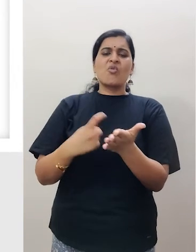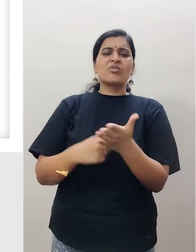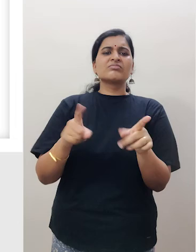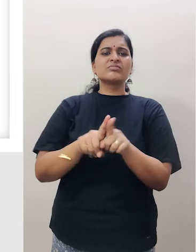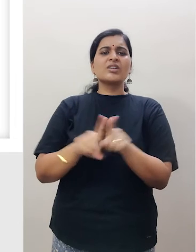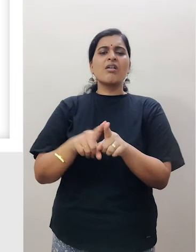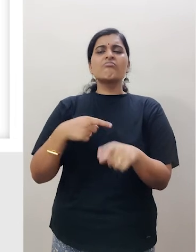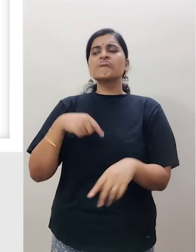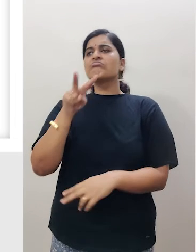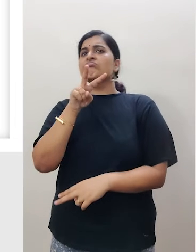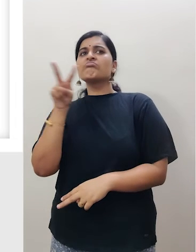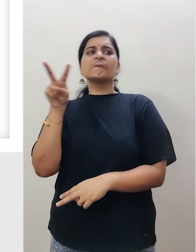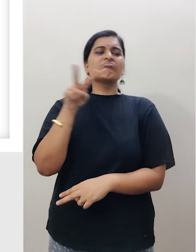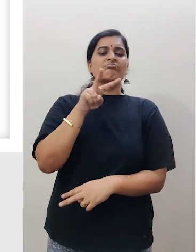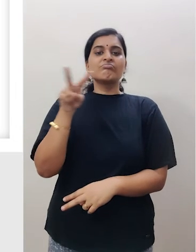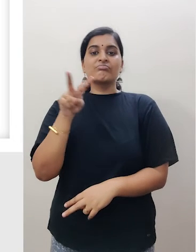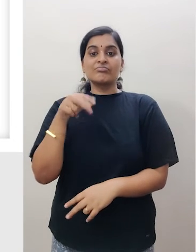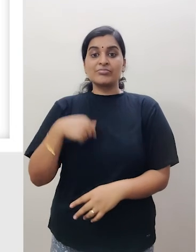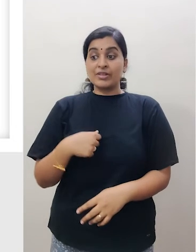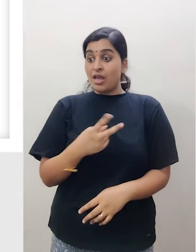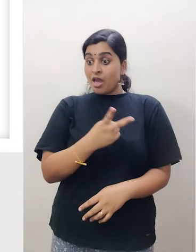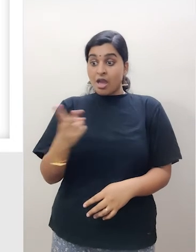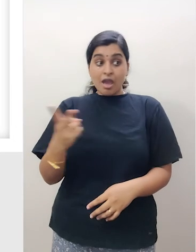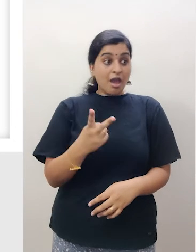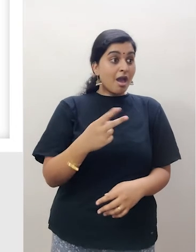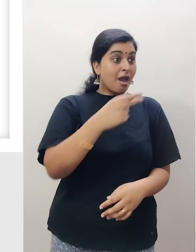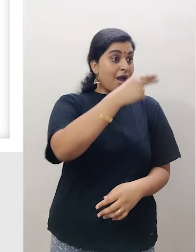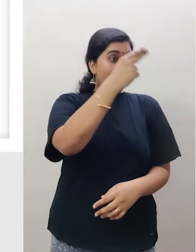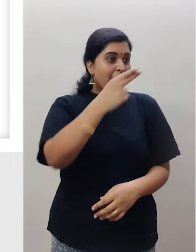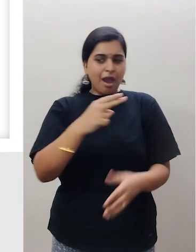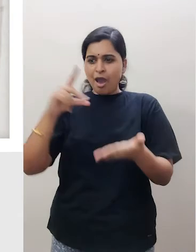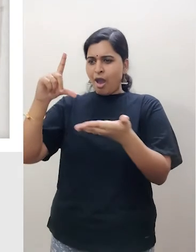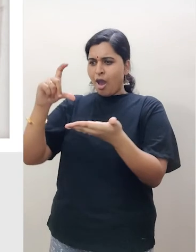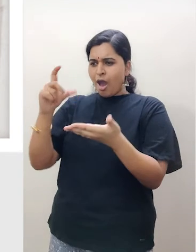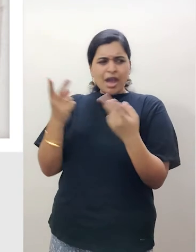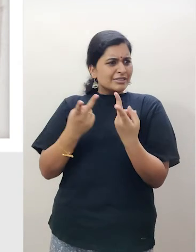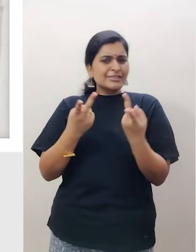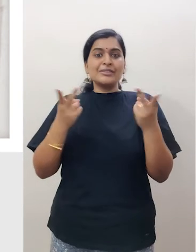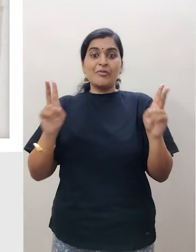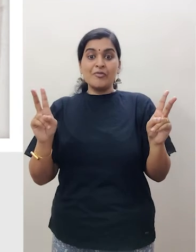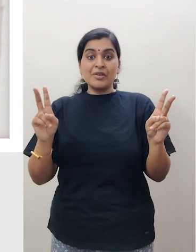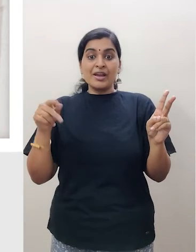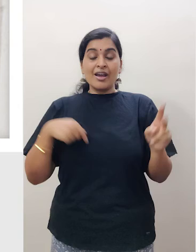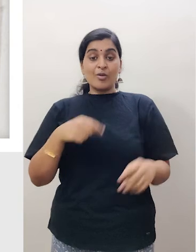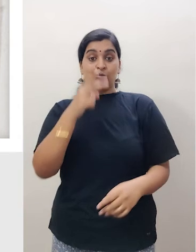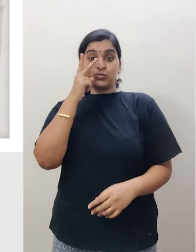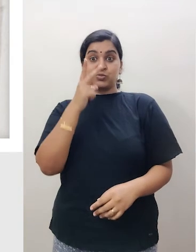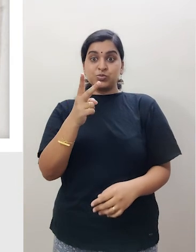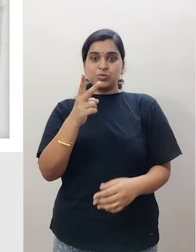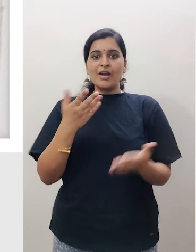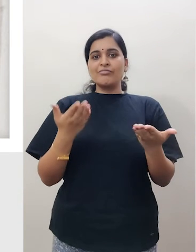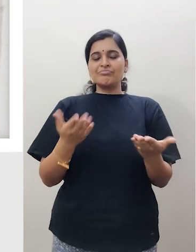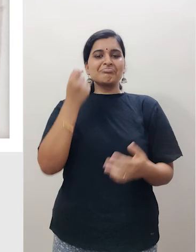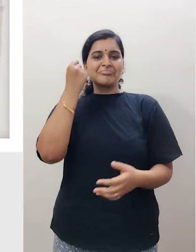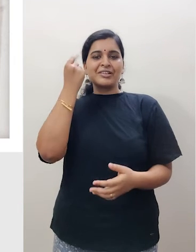sense of quietness that runs through both works. There's no cacophony or action, what you might see in a Hussein painting, for